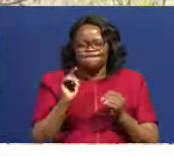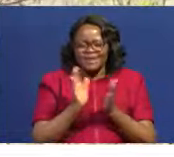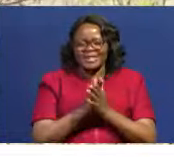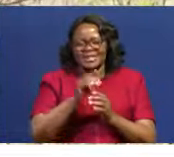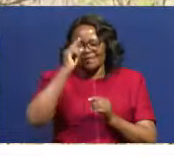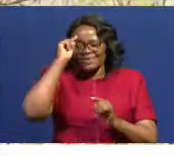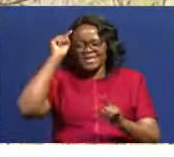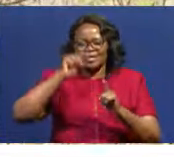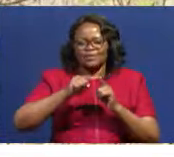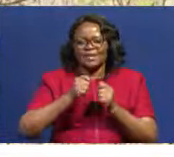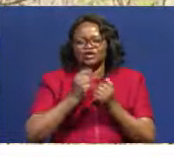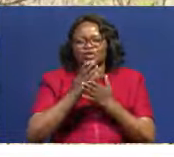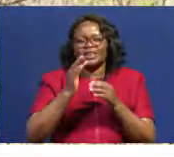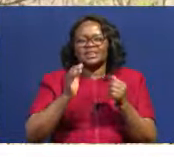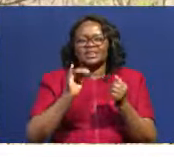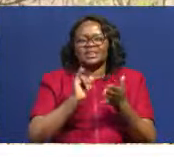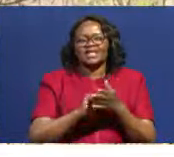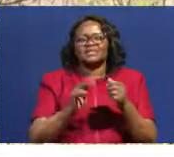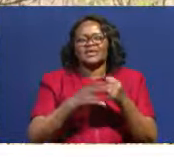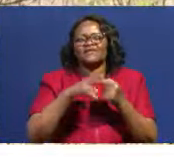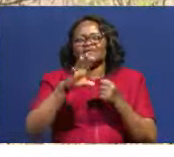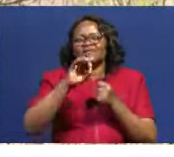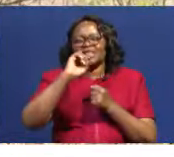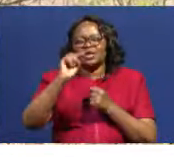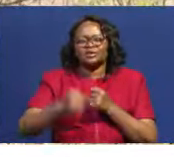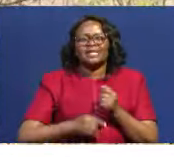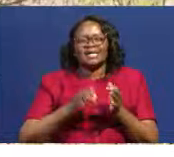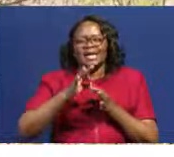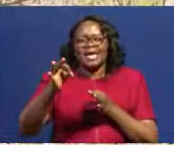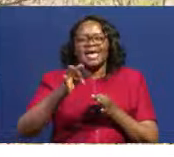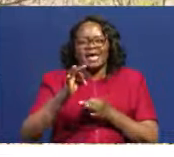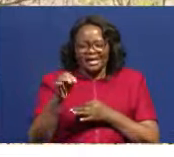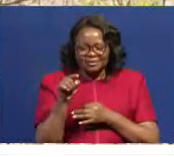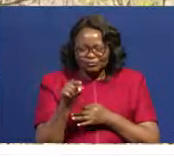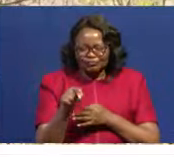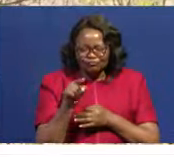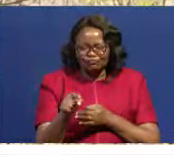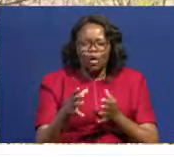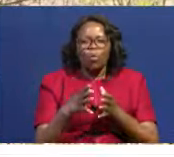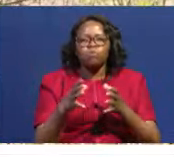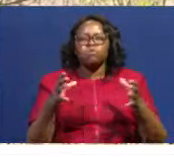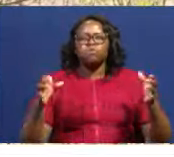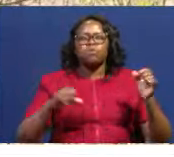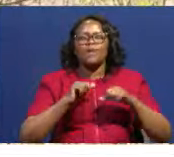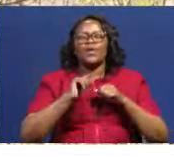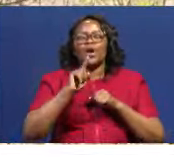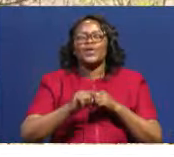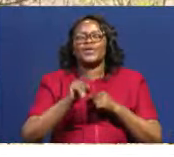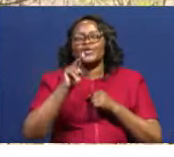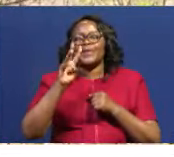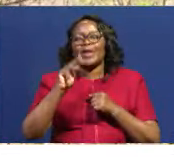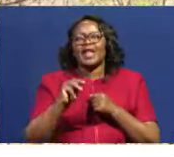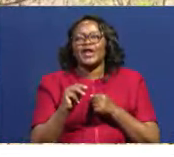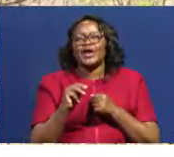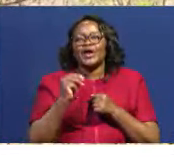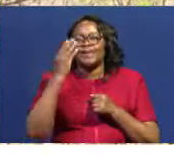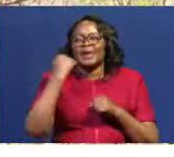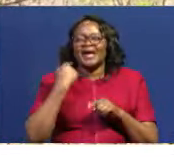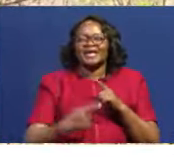targeting to ensure that the 700,000 acres that is currently under irrigation is expanded to 1.2 million